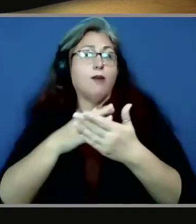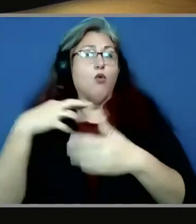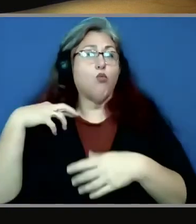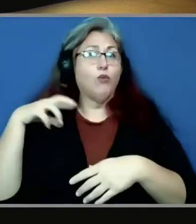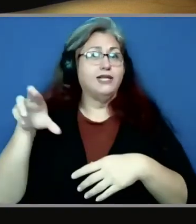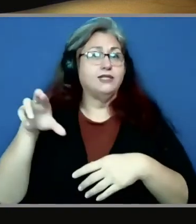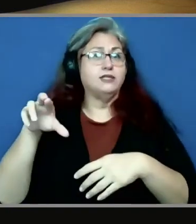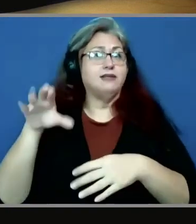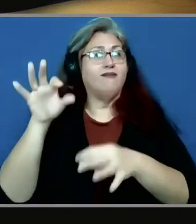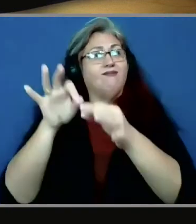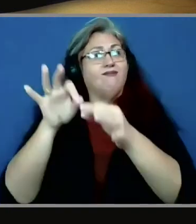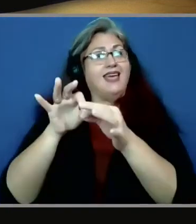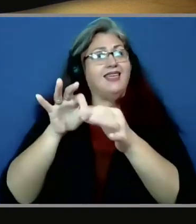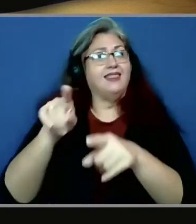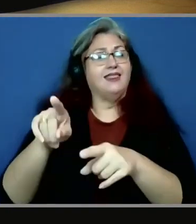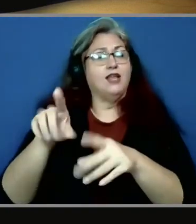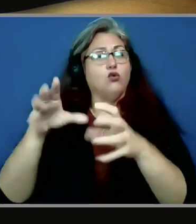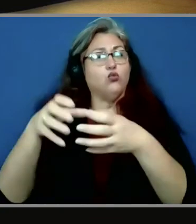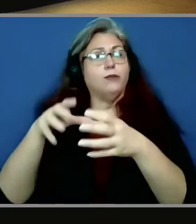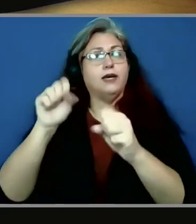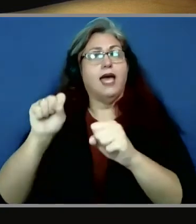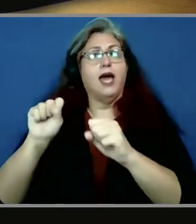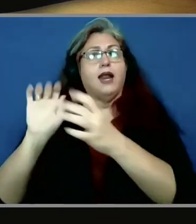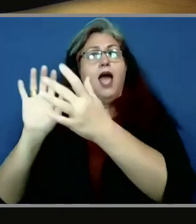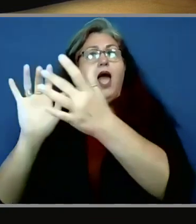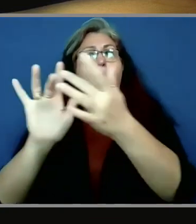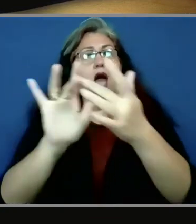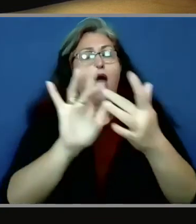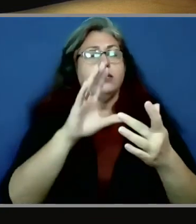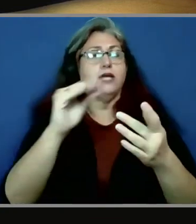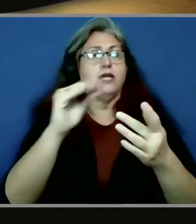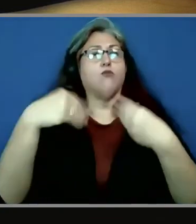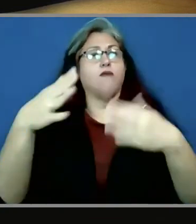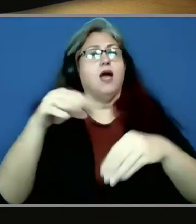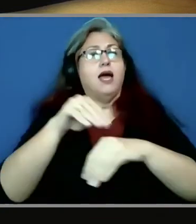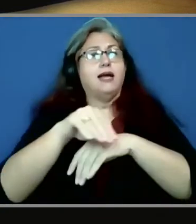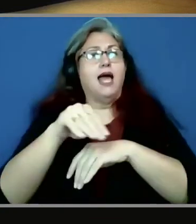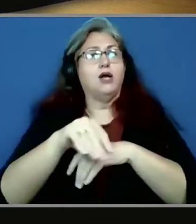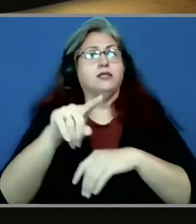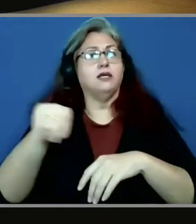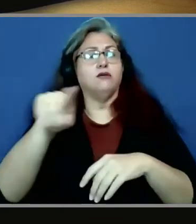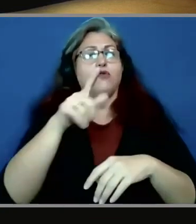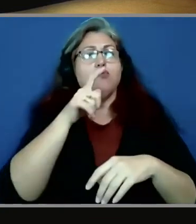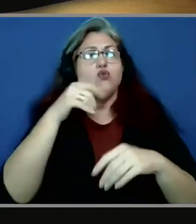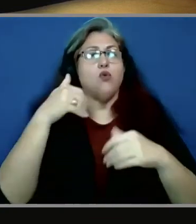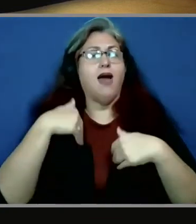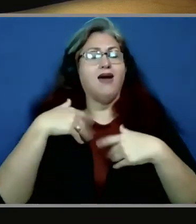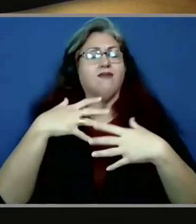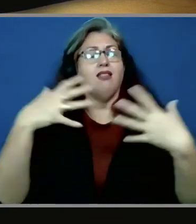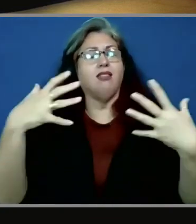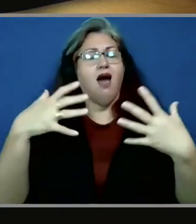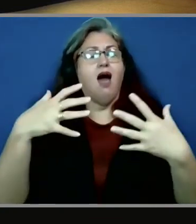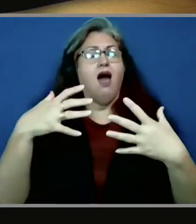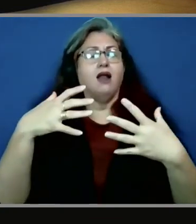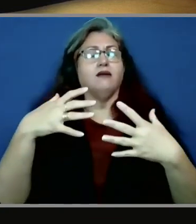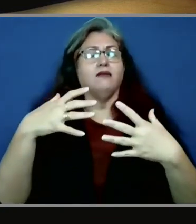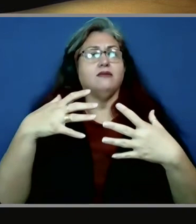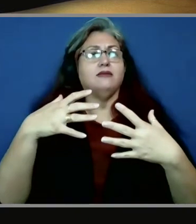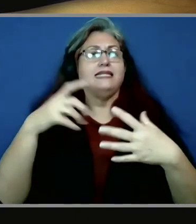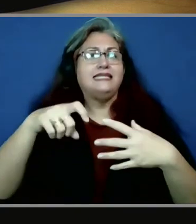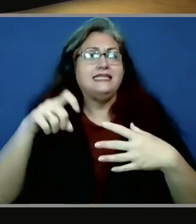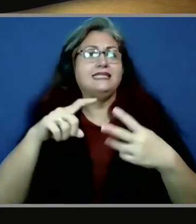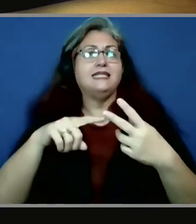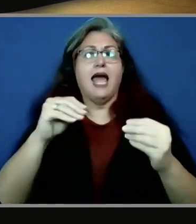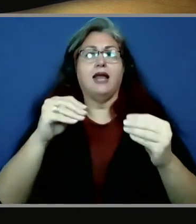lot of outreach and counseling assistance for those who are in a lot of stress and need. And then as far as the funding, seek